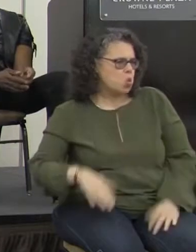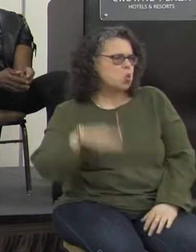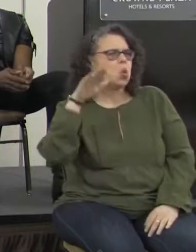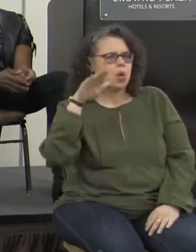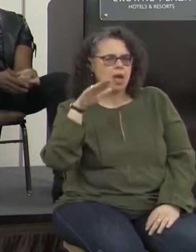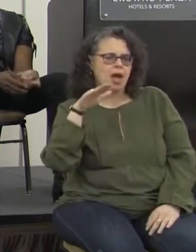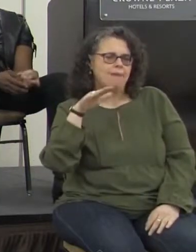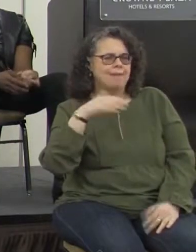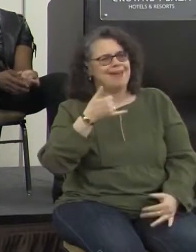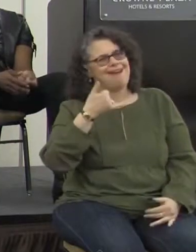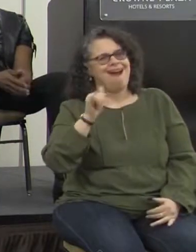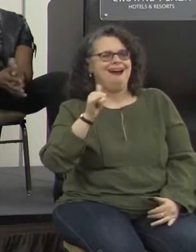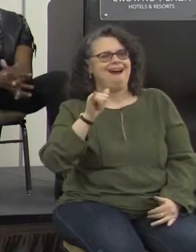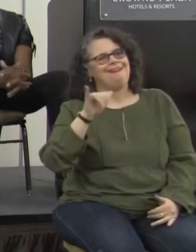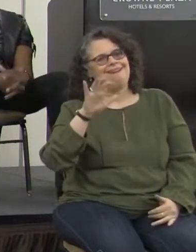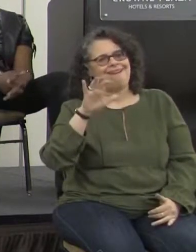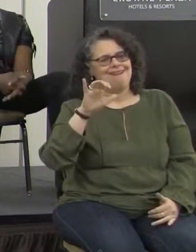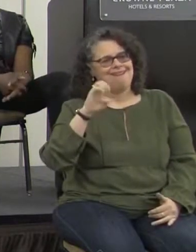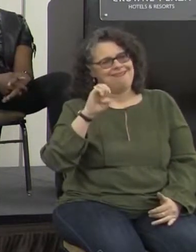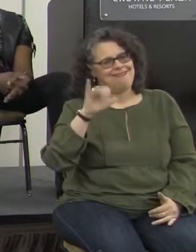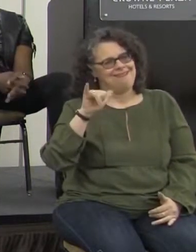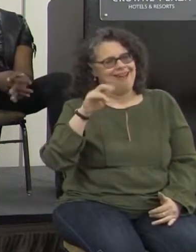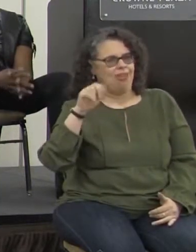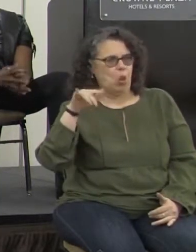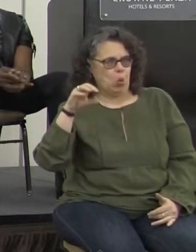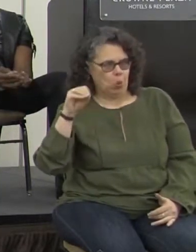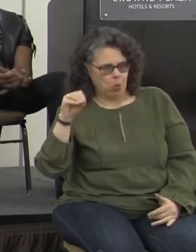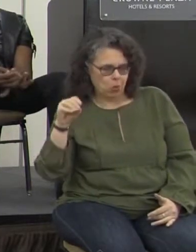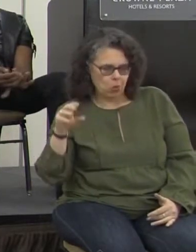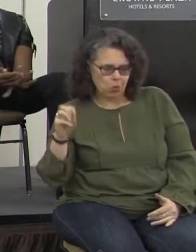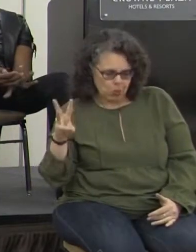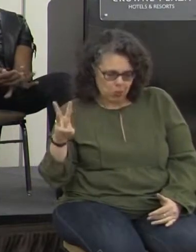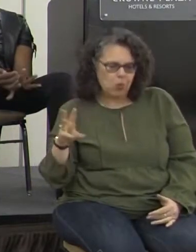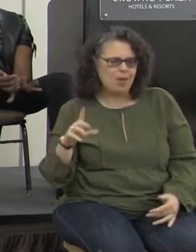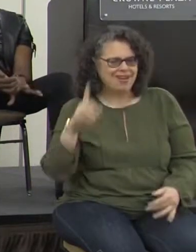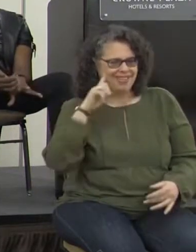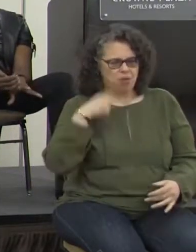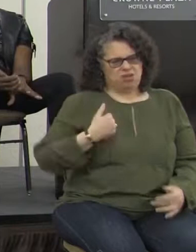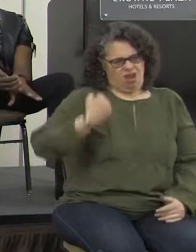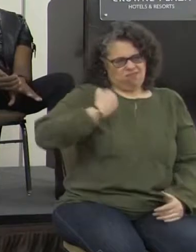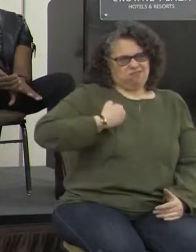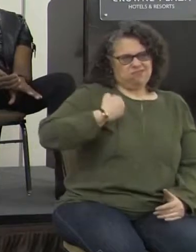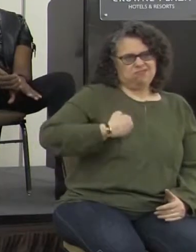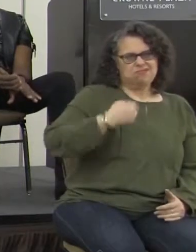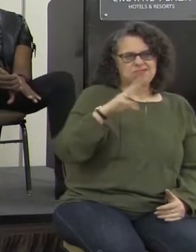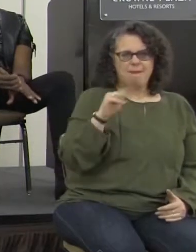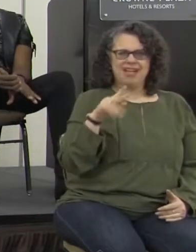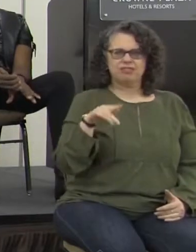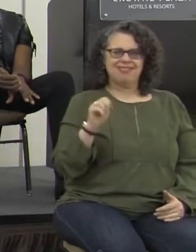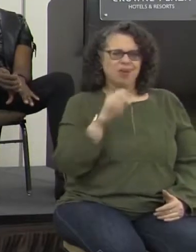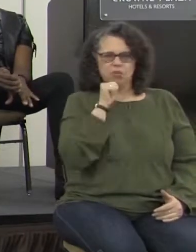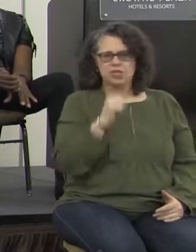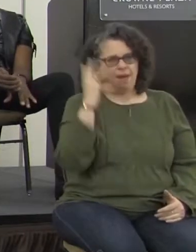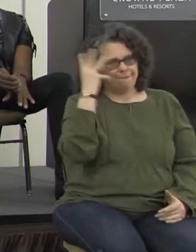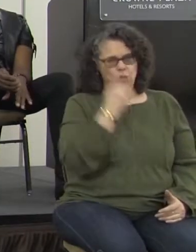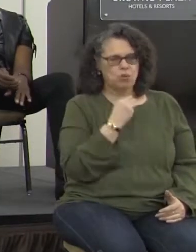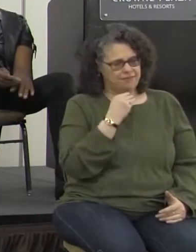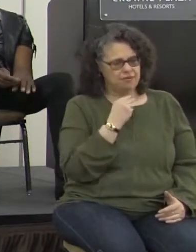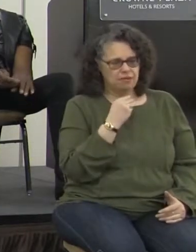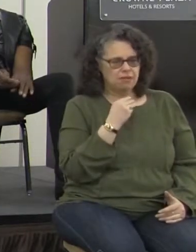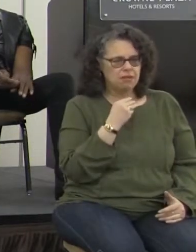being high yellow and thinking that I was not masculine and I was not beautiful